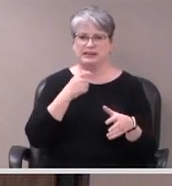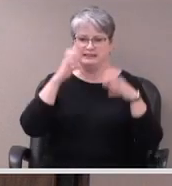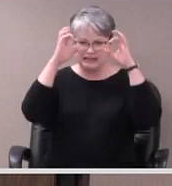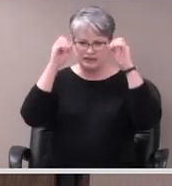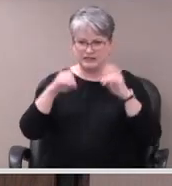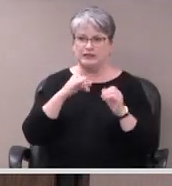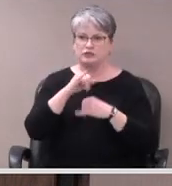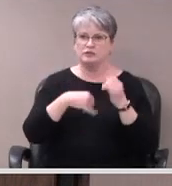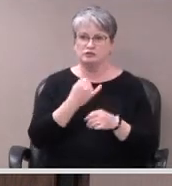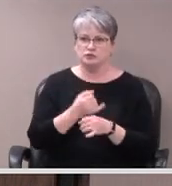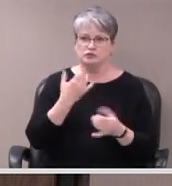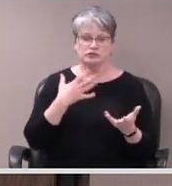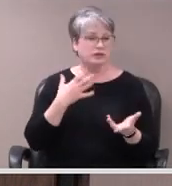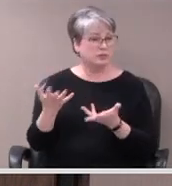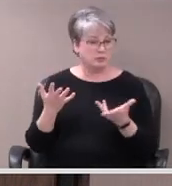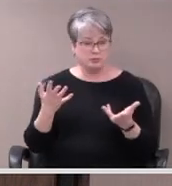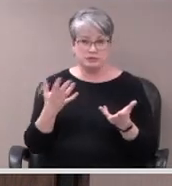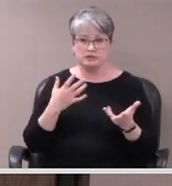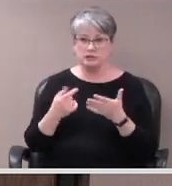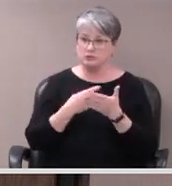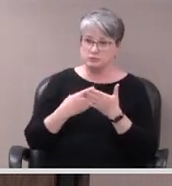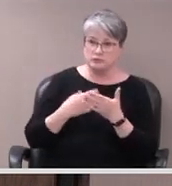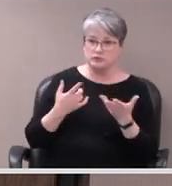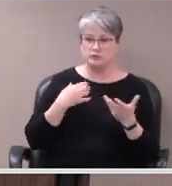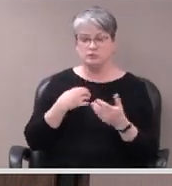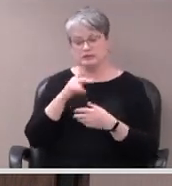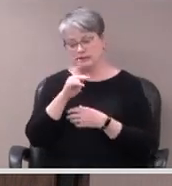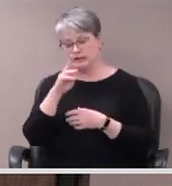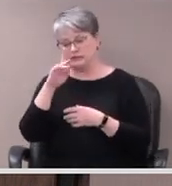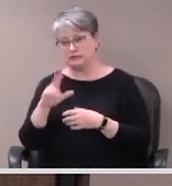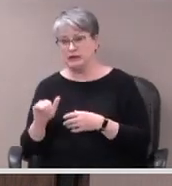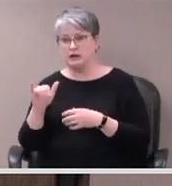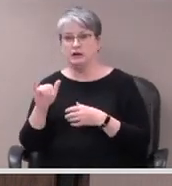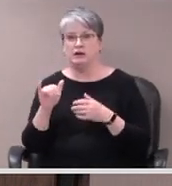talking about what is going on with Kenya,